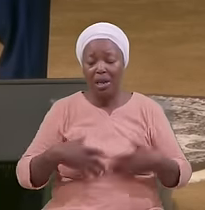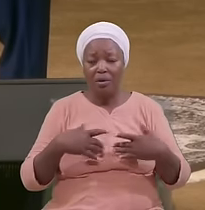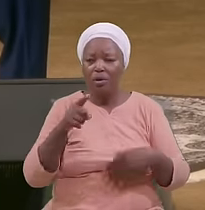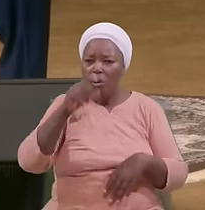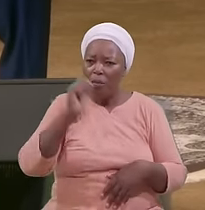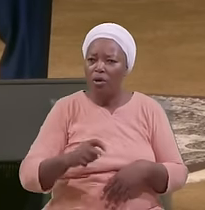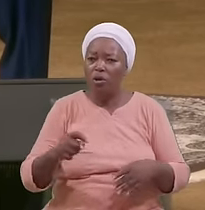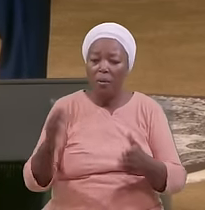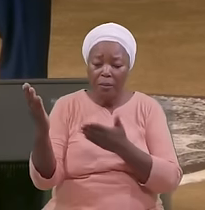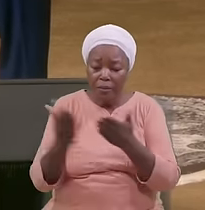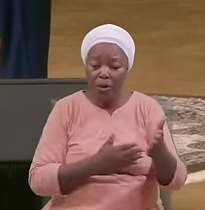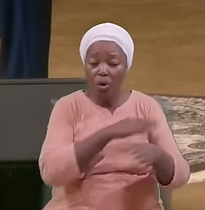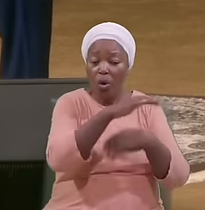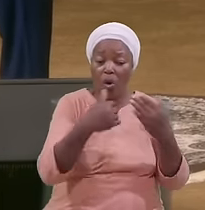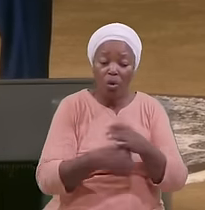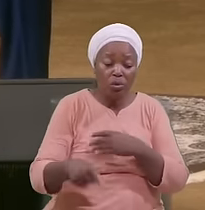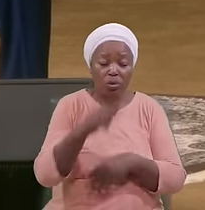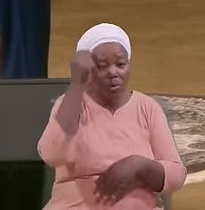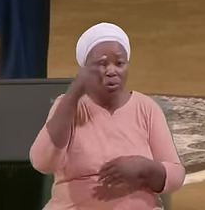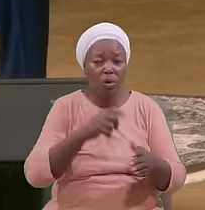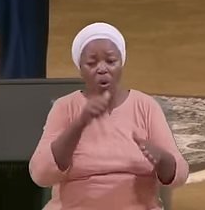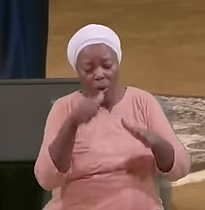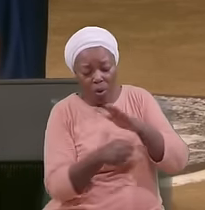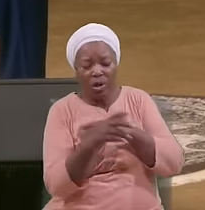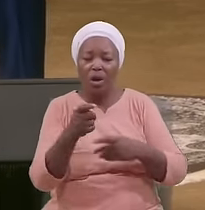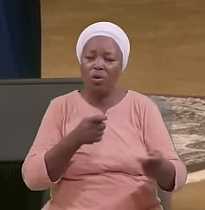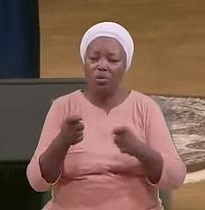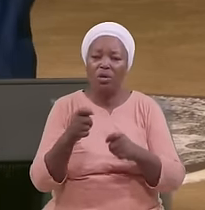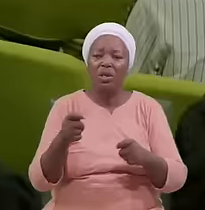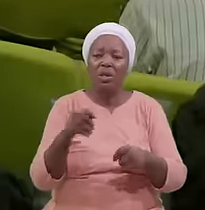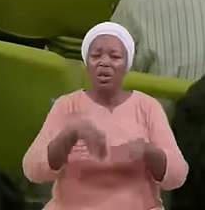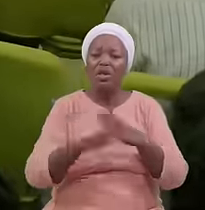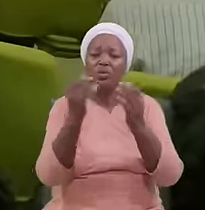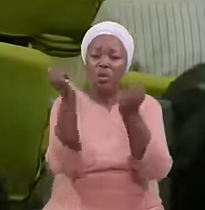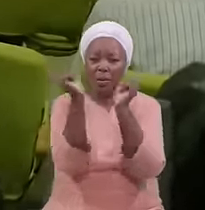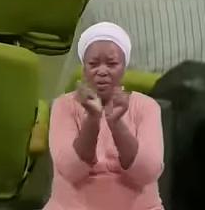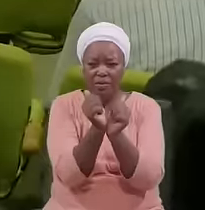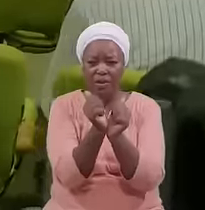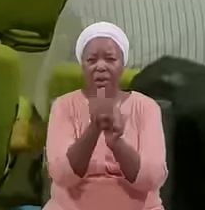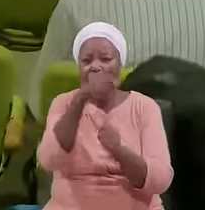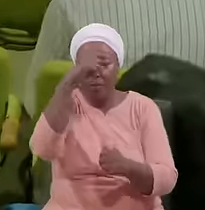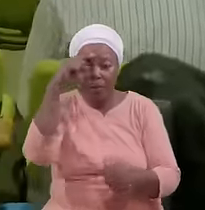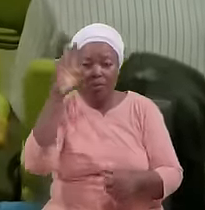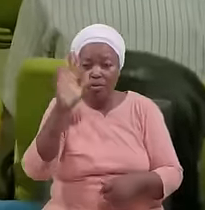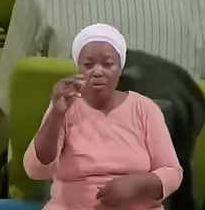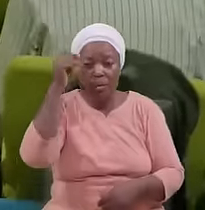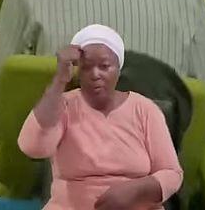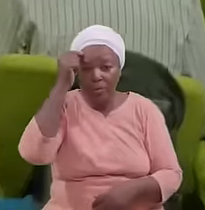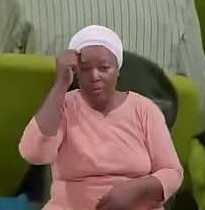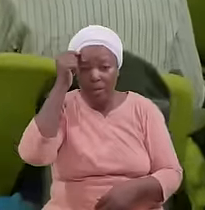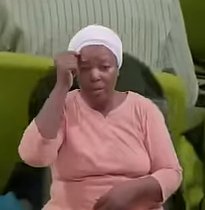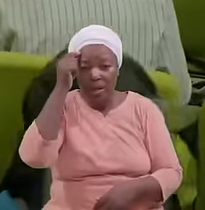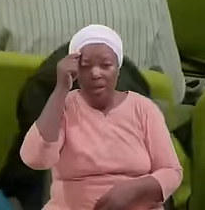all those thoughts under control, into captivity, because your thoughts